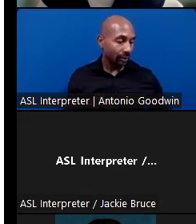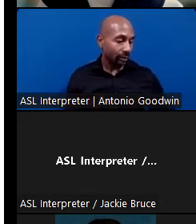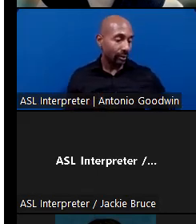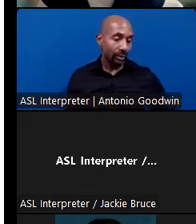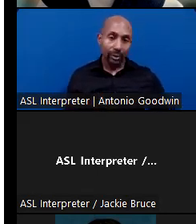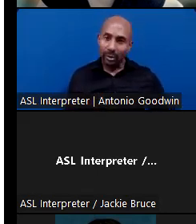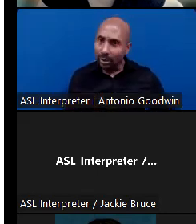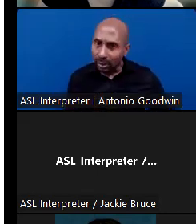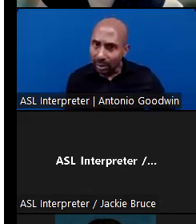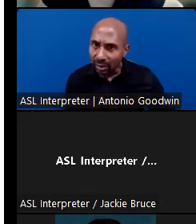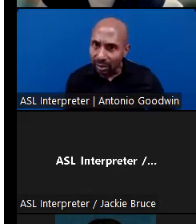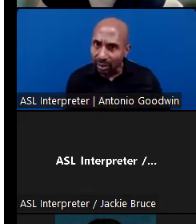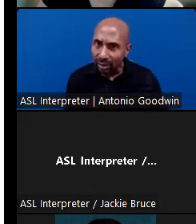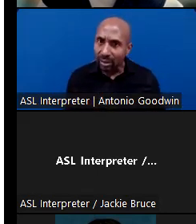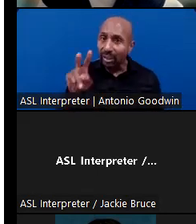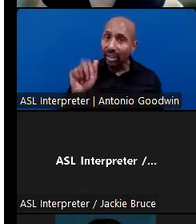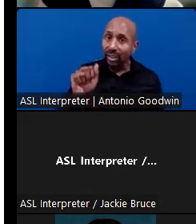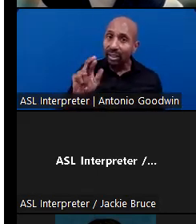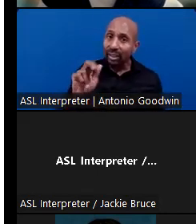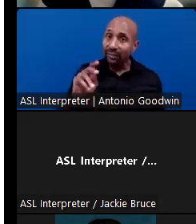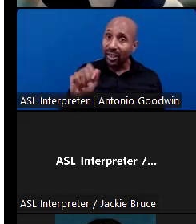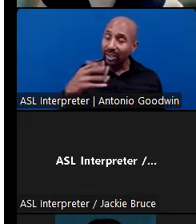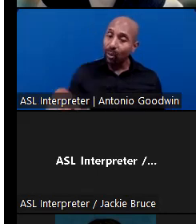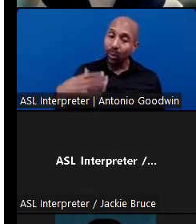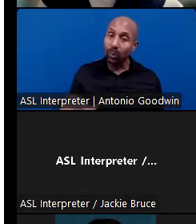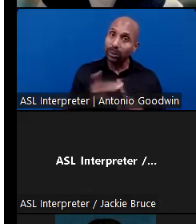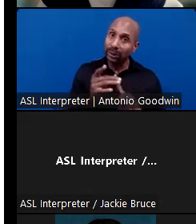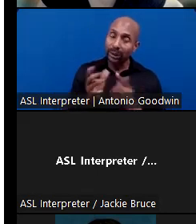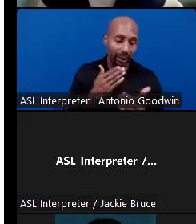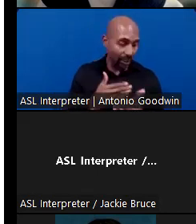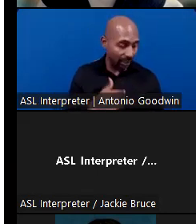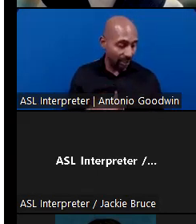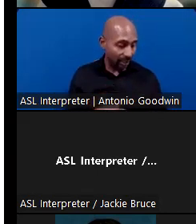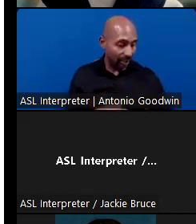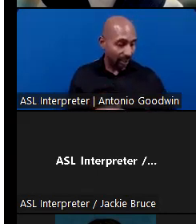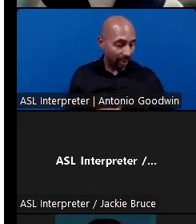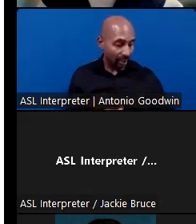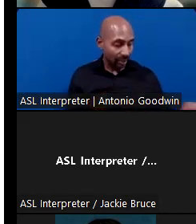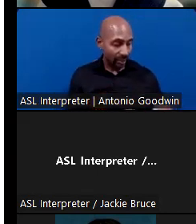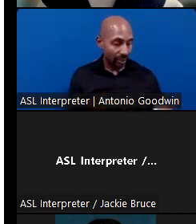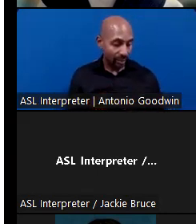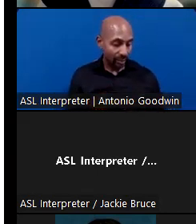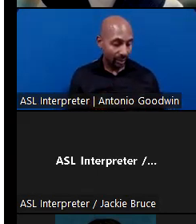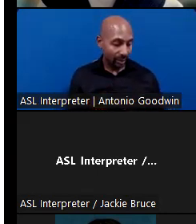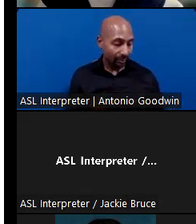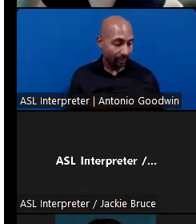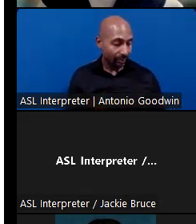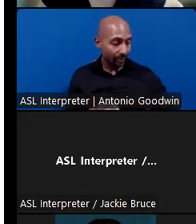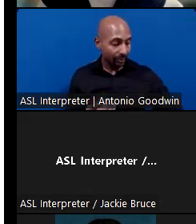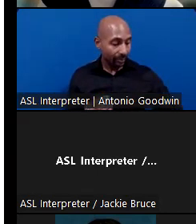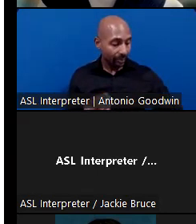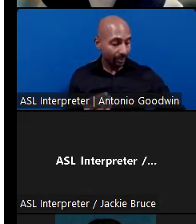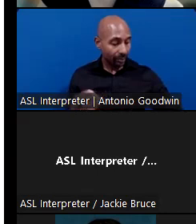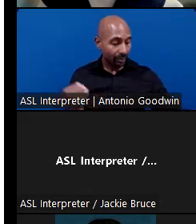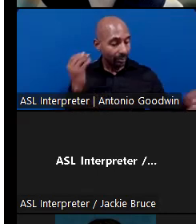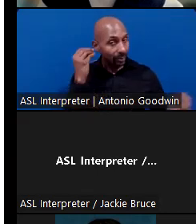these new subvariants are extremely contagious. And so I can't even count the number of people I